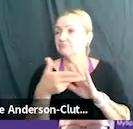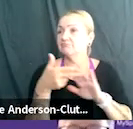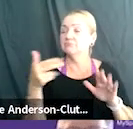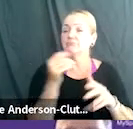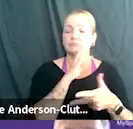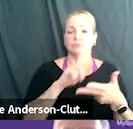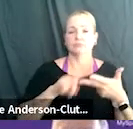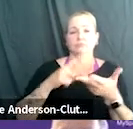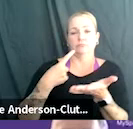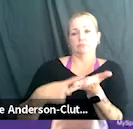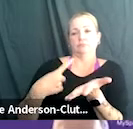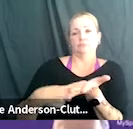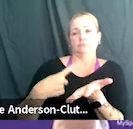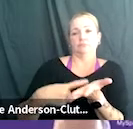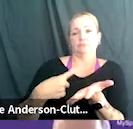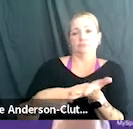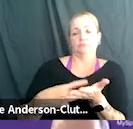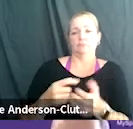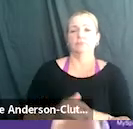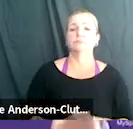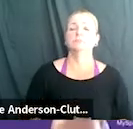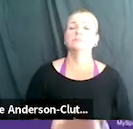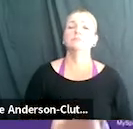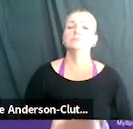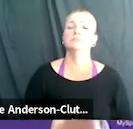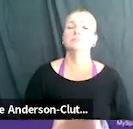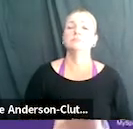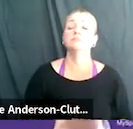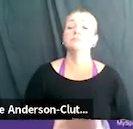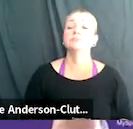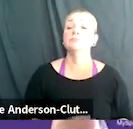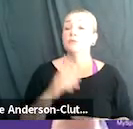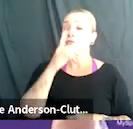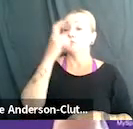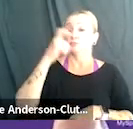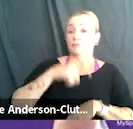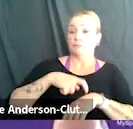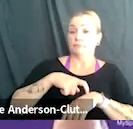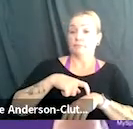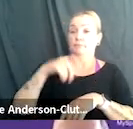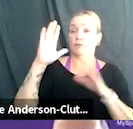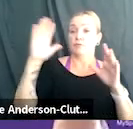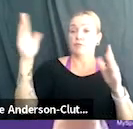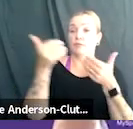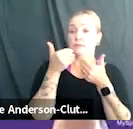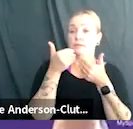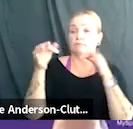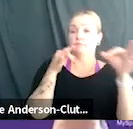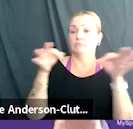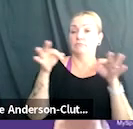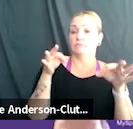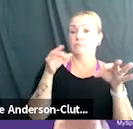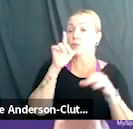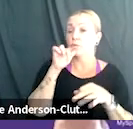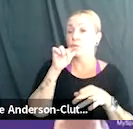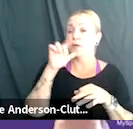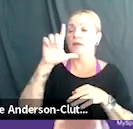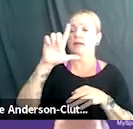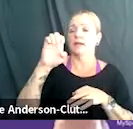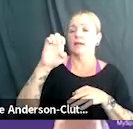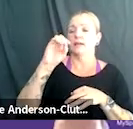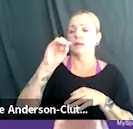Okay, so, the very first description of autism, at least in English, was by Leo Kanner in